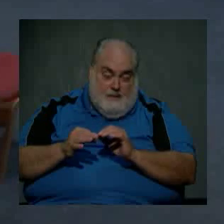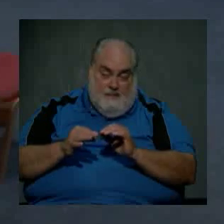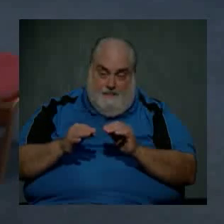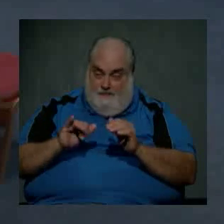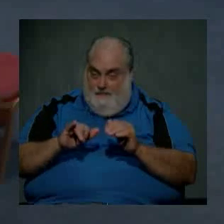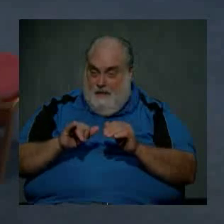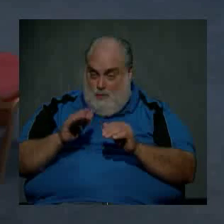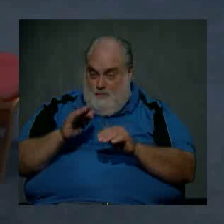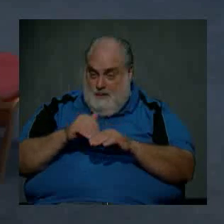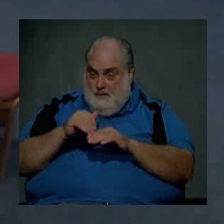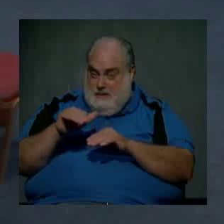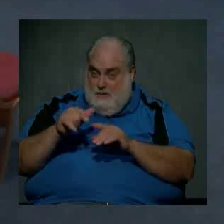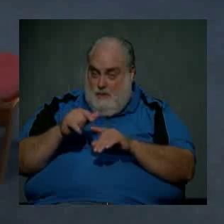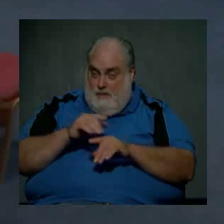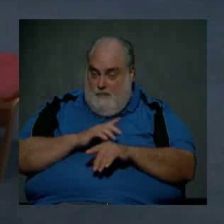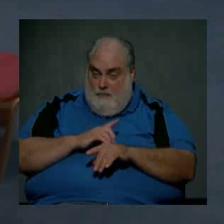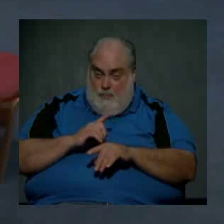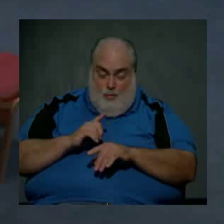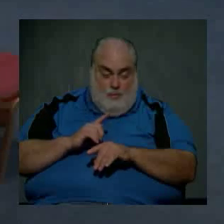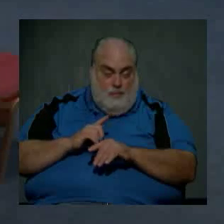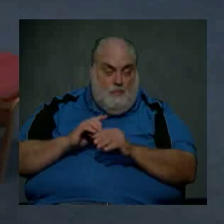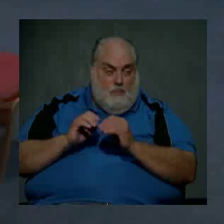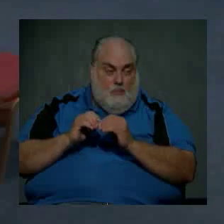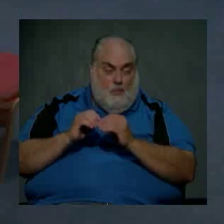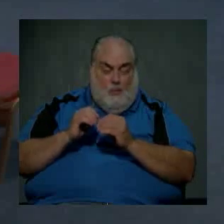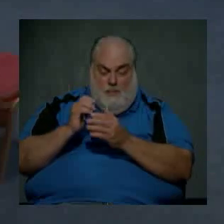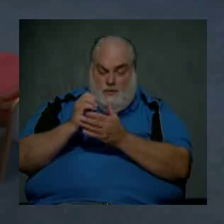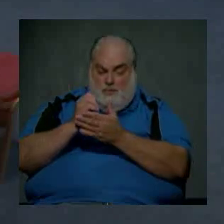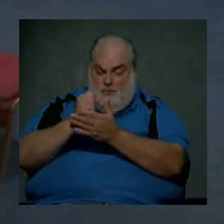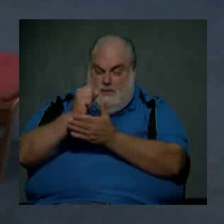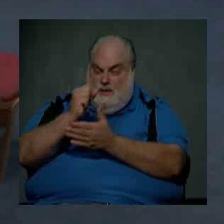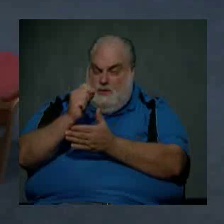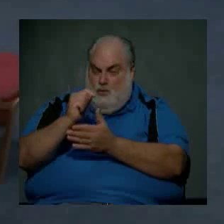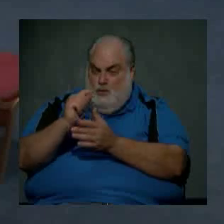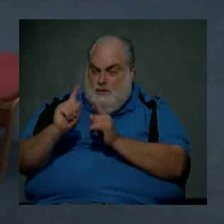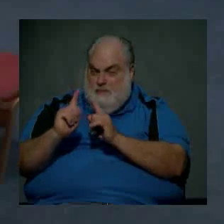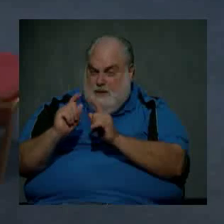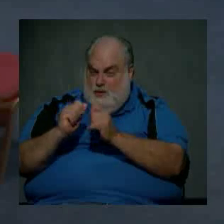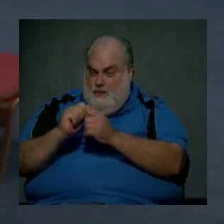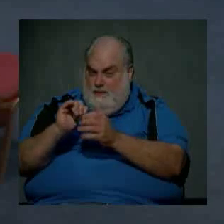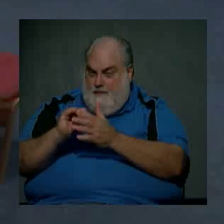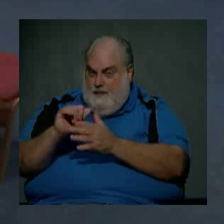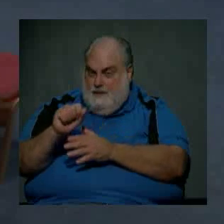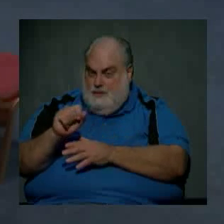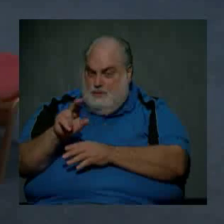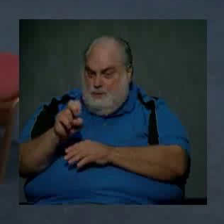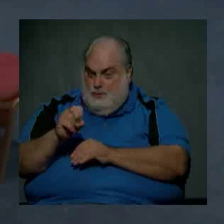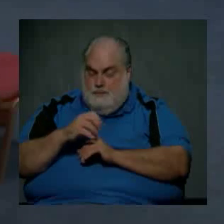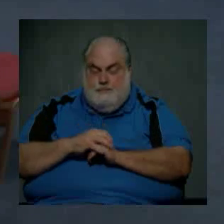board next, right? So there's more opportunity to speak to the issue.